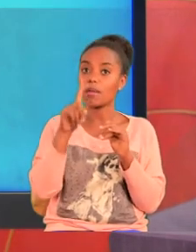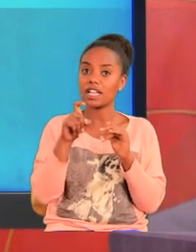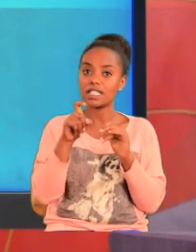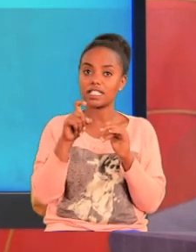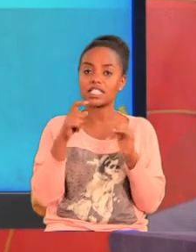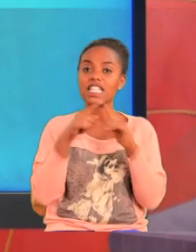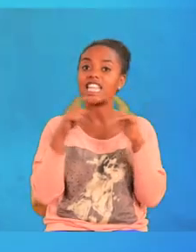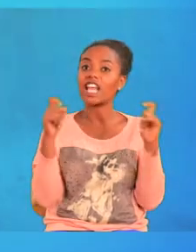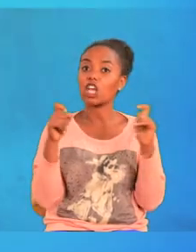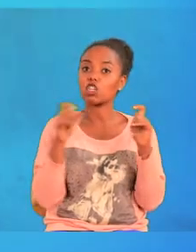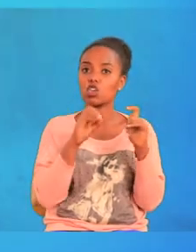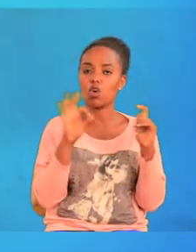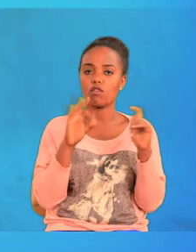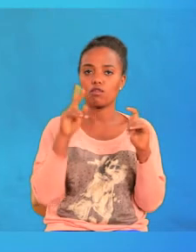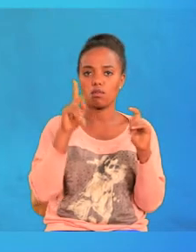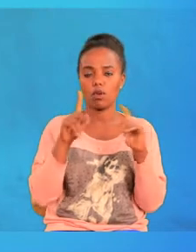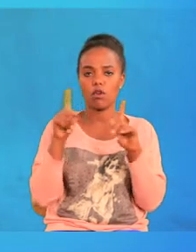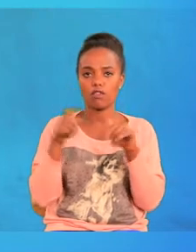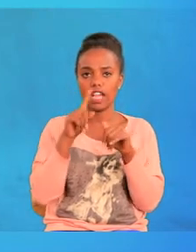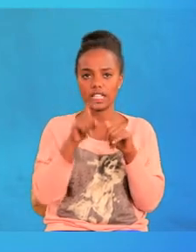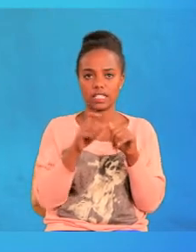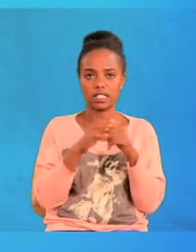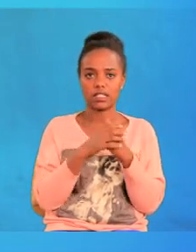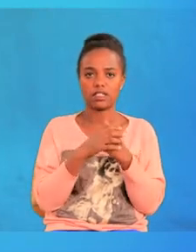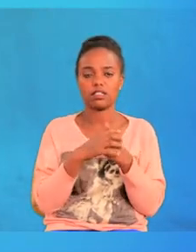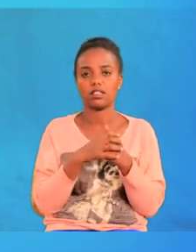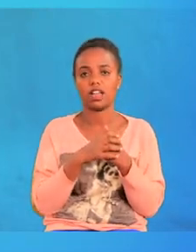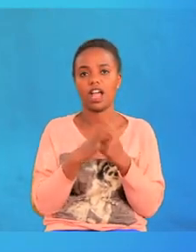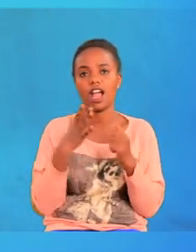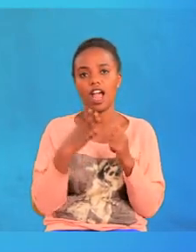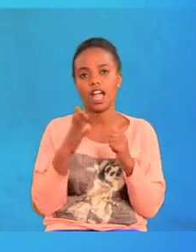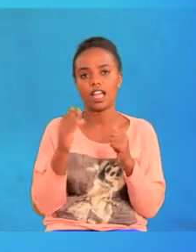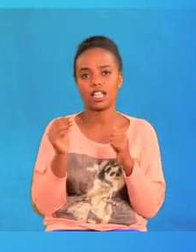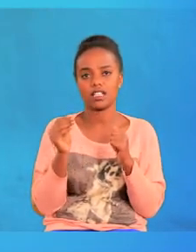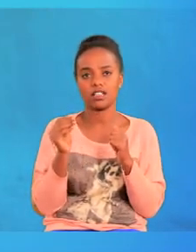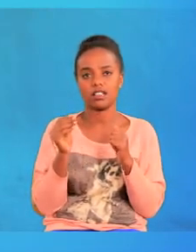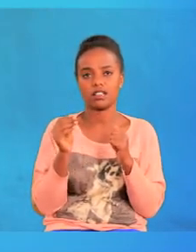negation of p of x. This is it. And